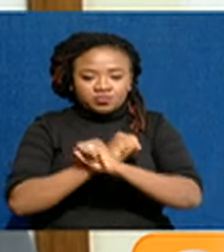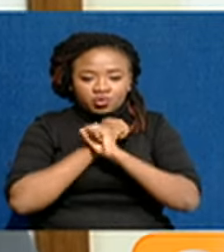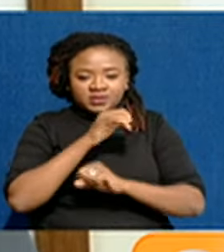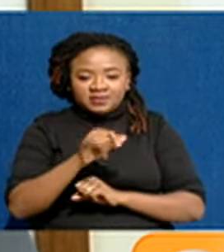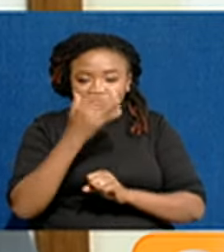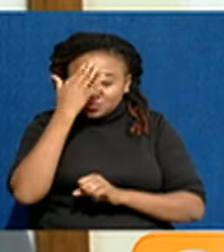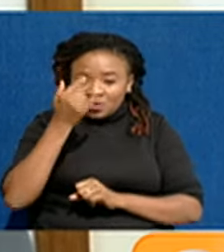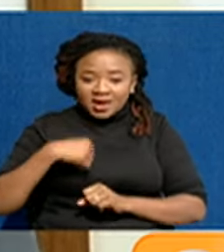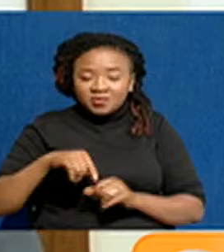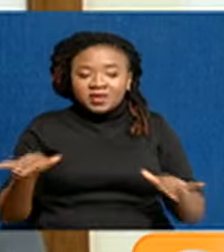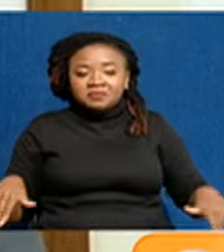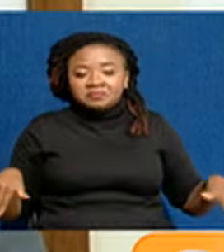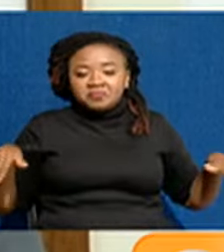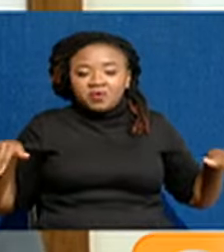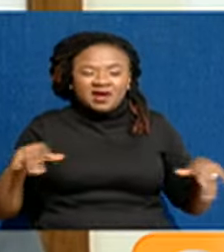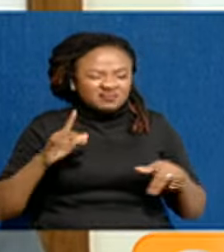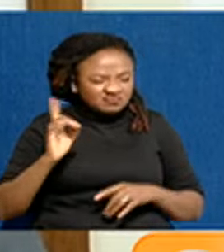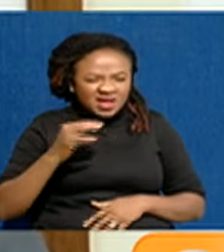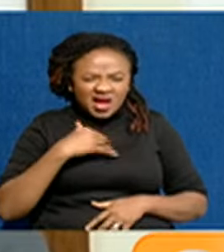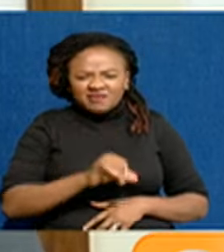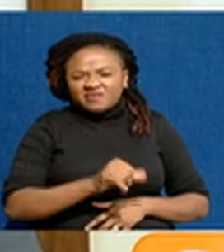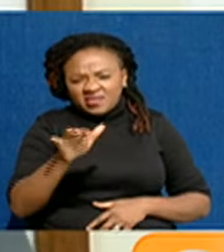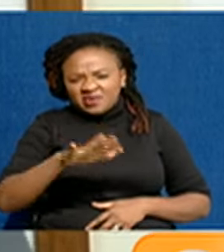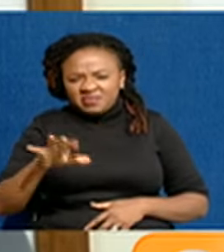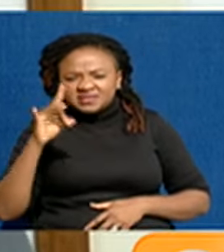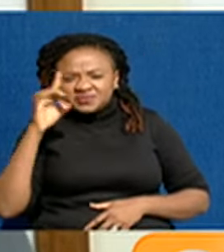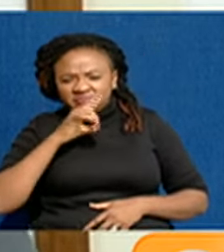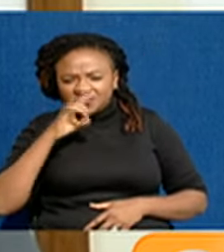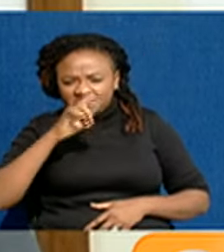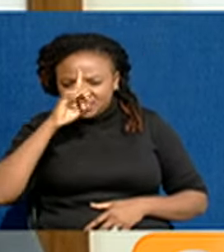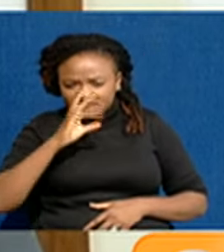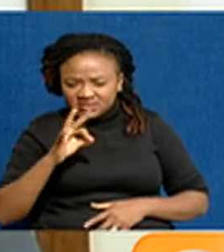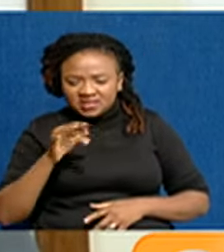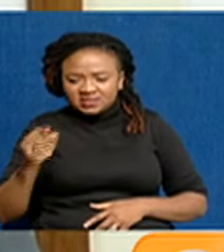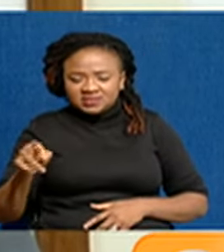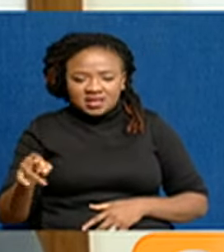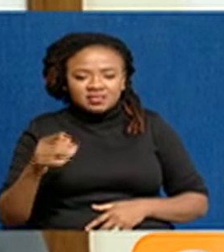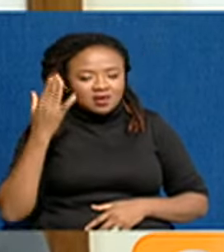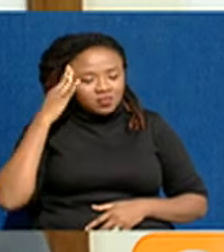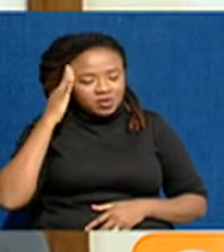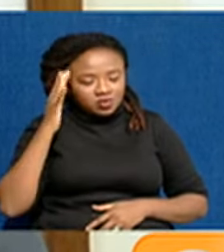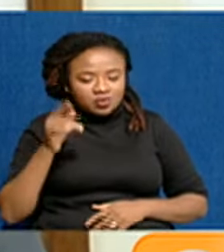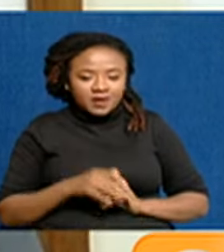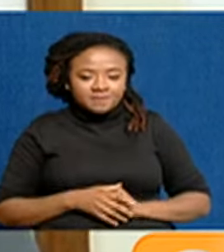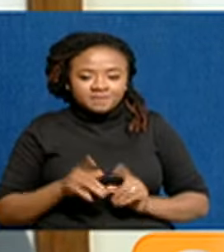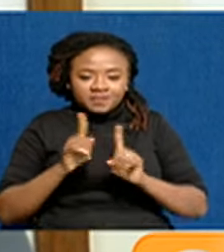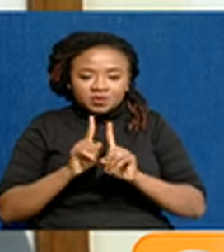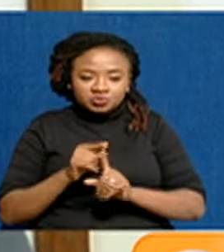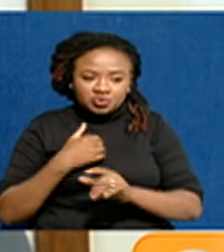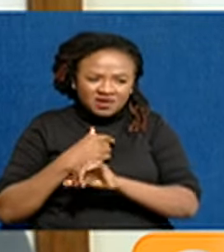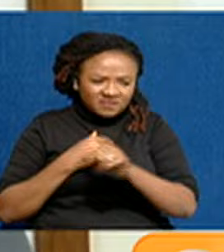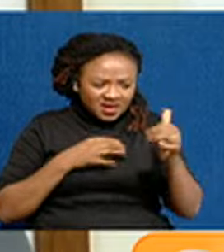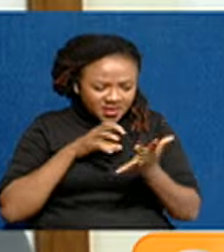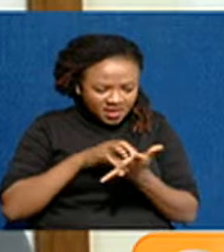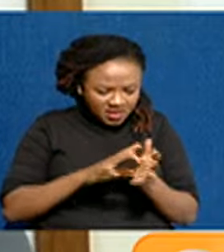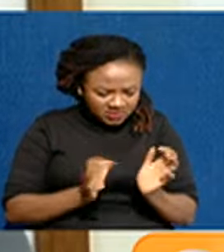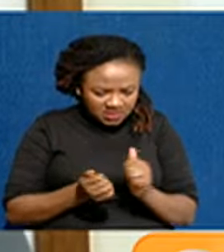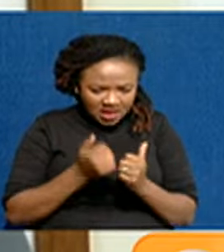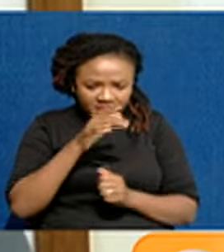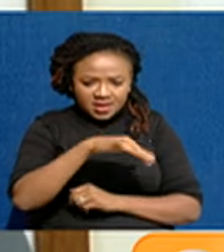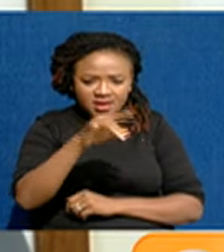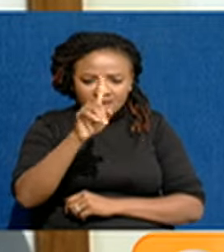are not just waiting. There are places that are prone, like in Murang'a. That is very well known. There is also an incident that happened